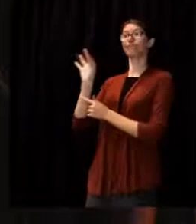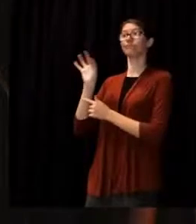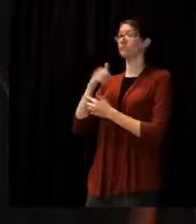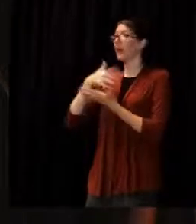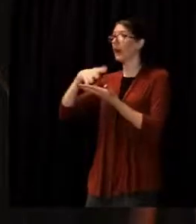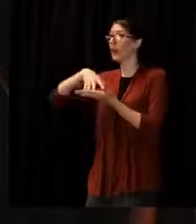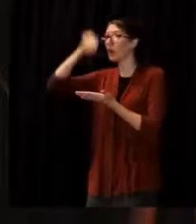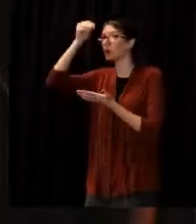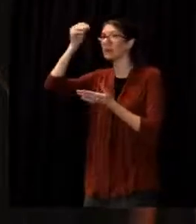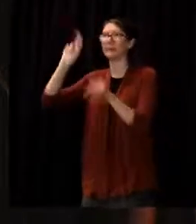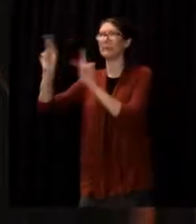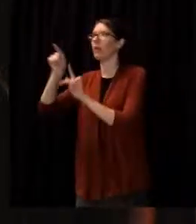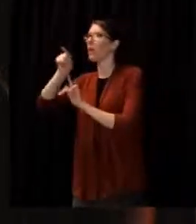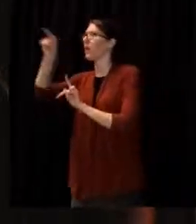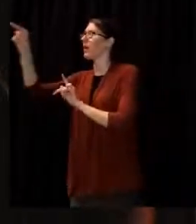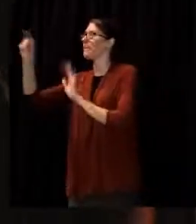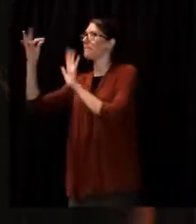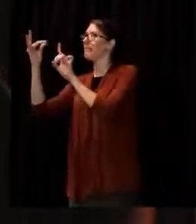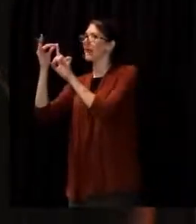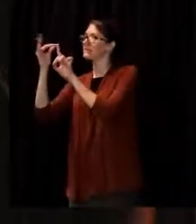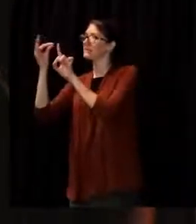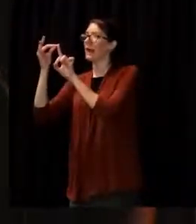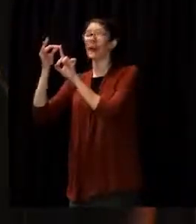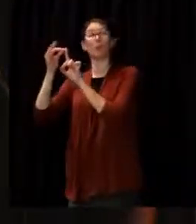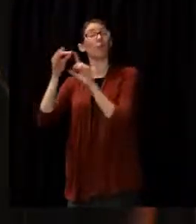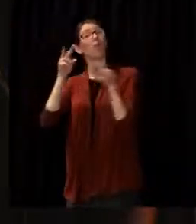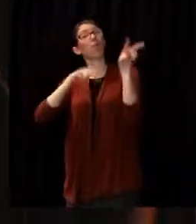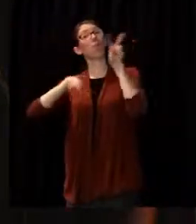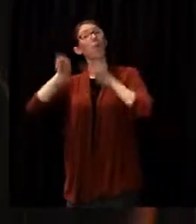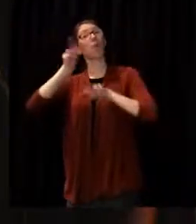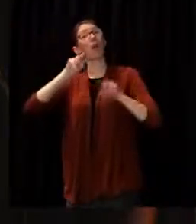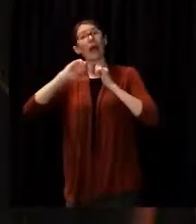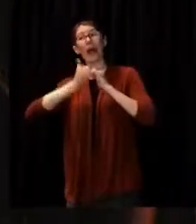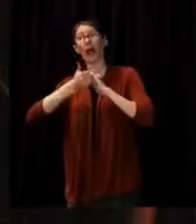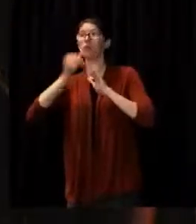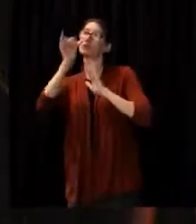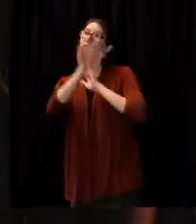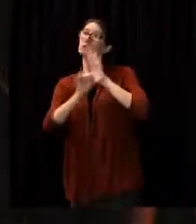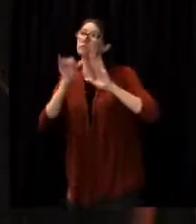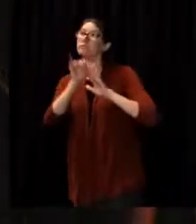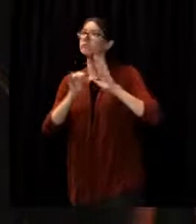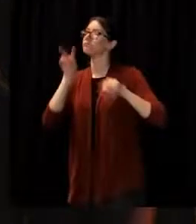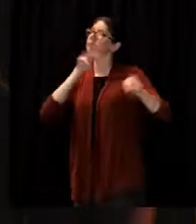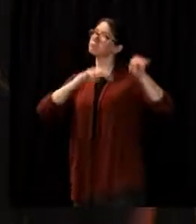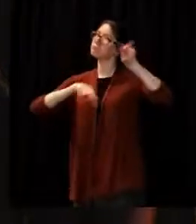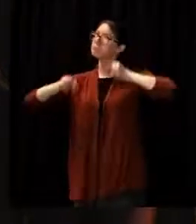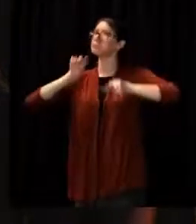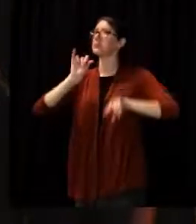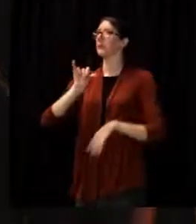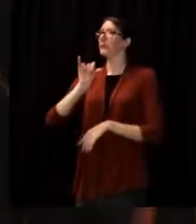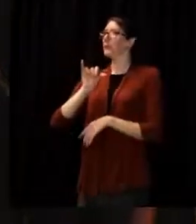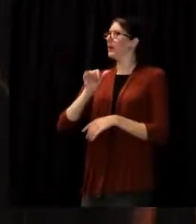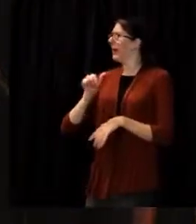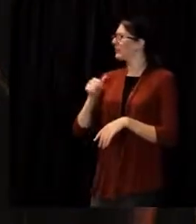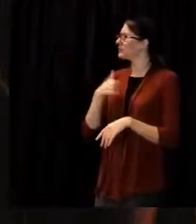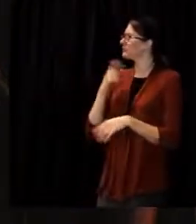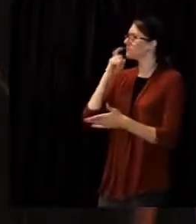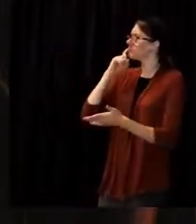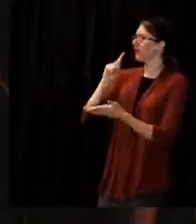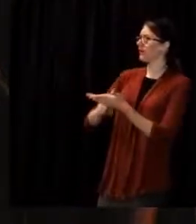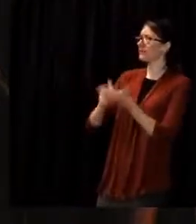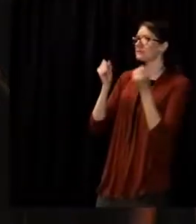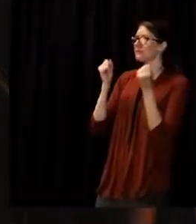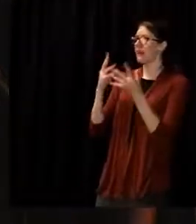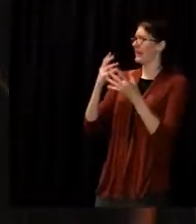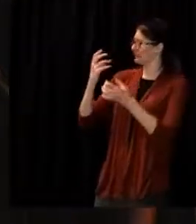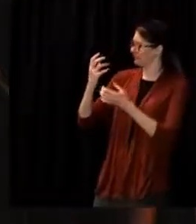all these people in Pakistan were hearing from him. It worked both ways. And so we see and we recognize that there's all kinds of ways that we